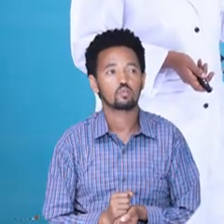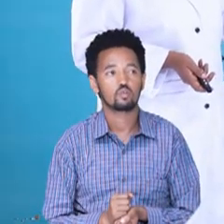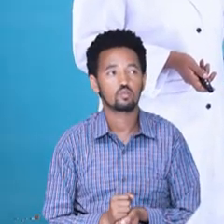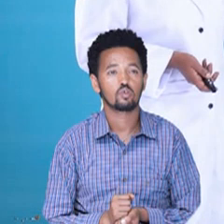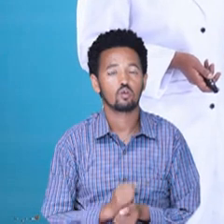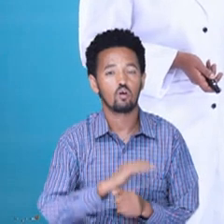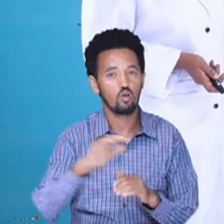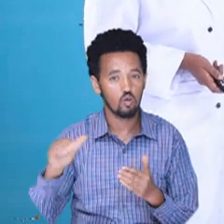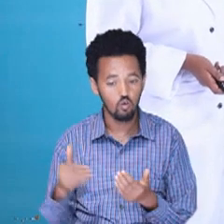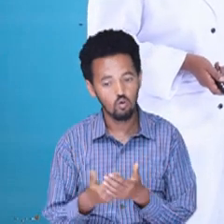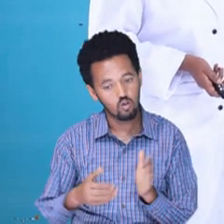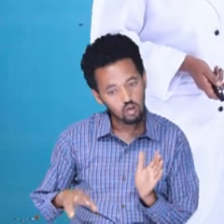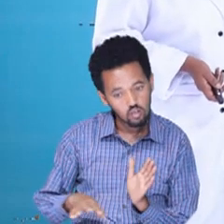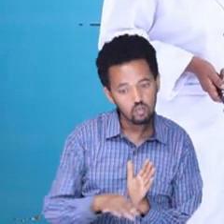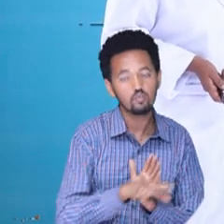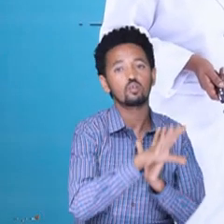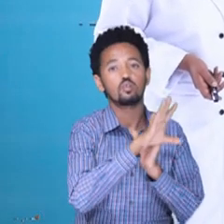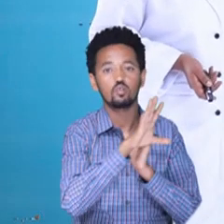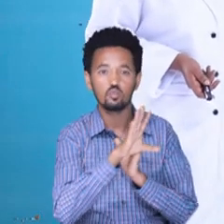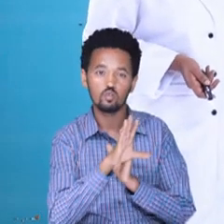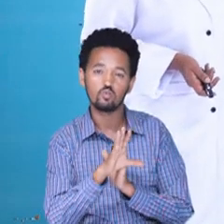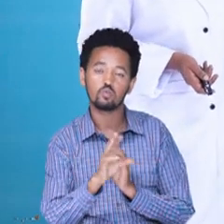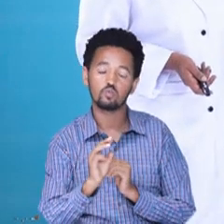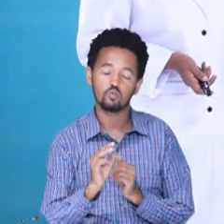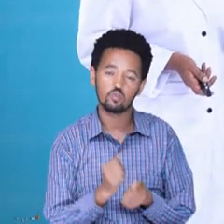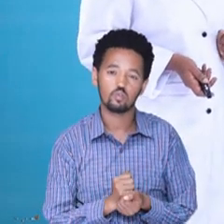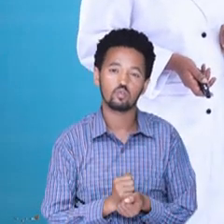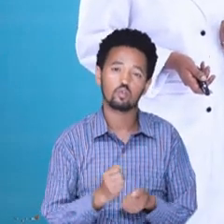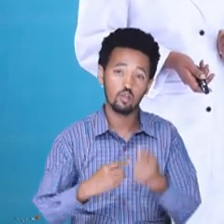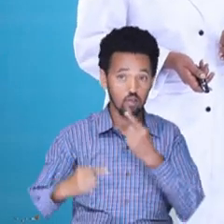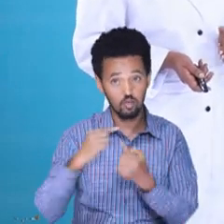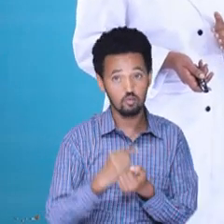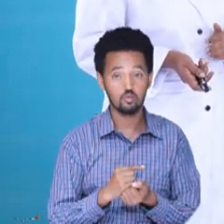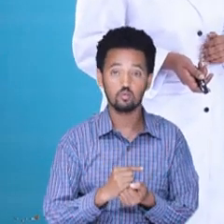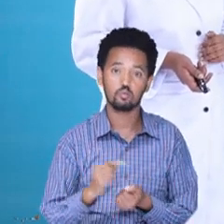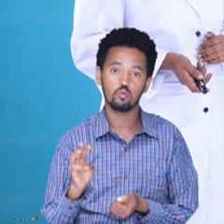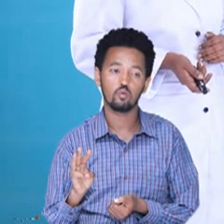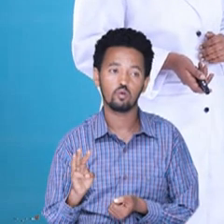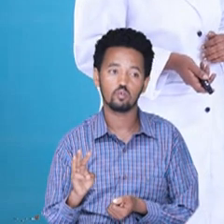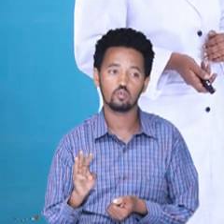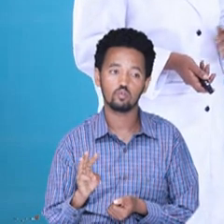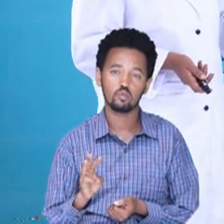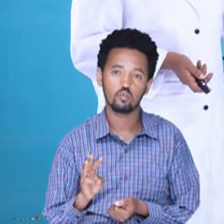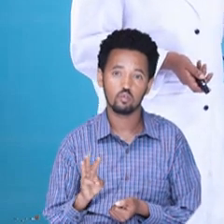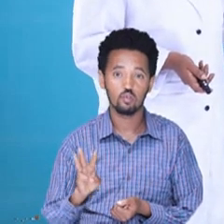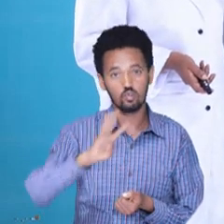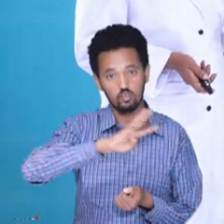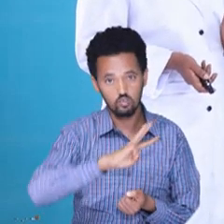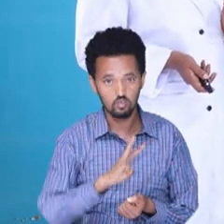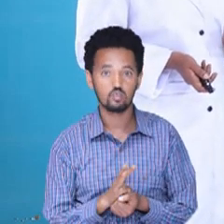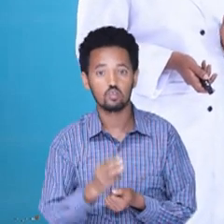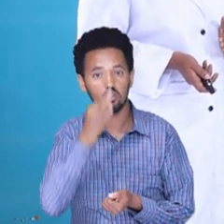All rivers drain to eastward enter to the Indian Ocean.